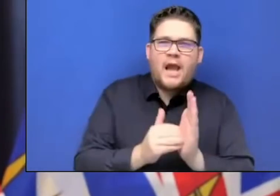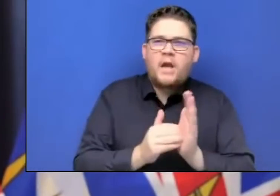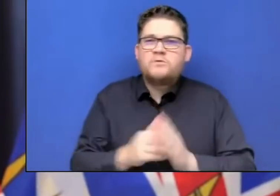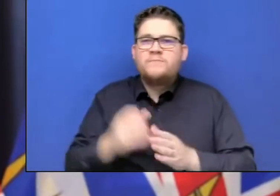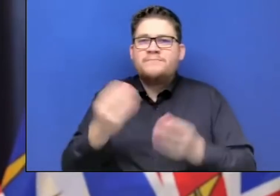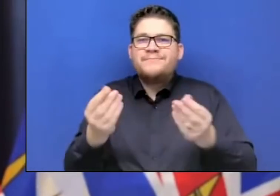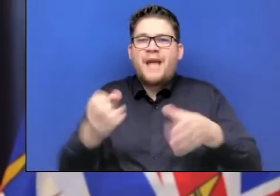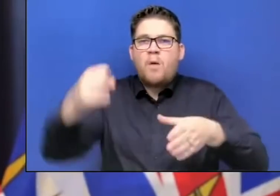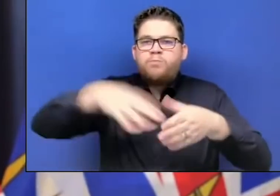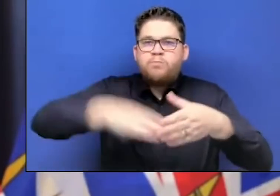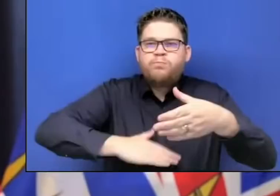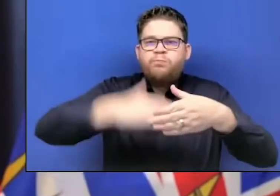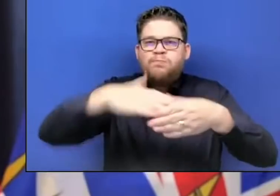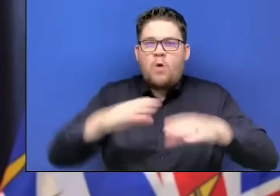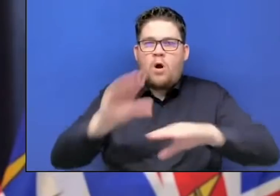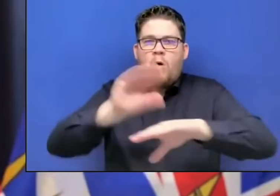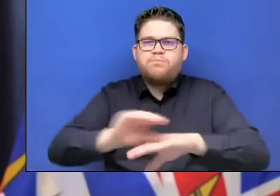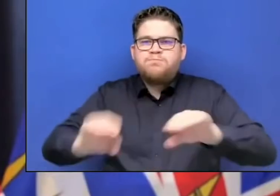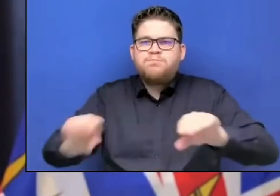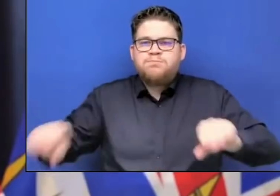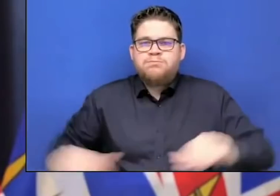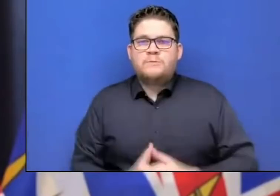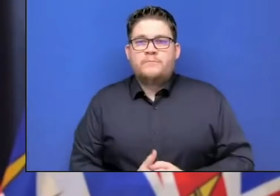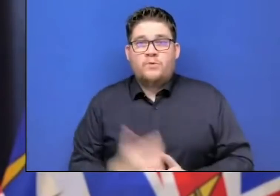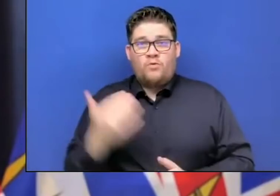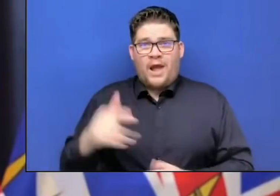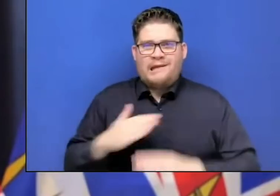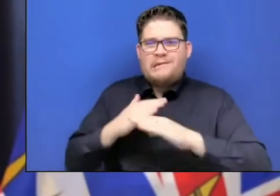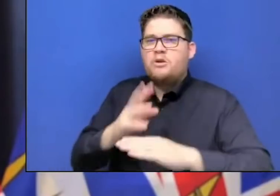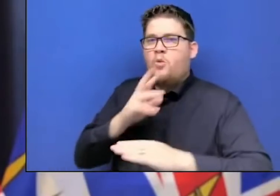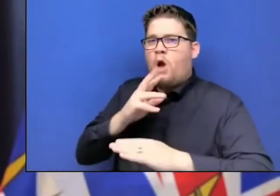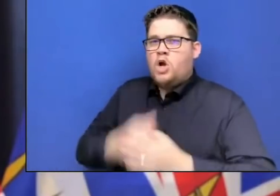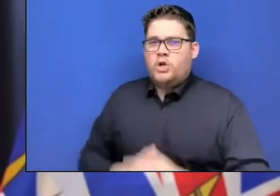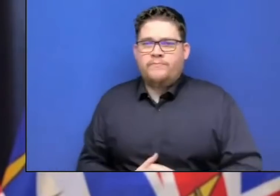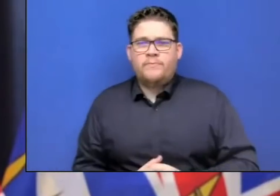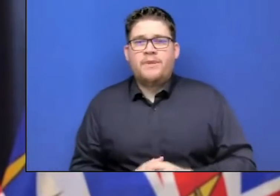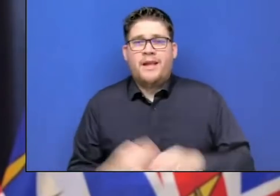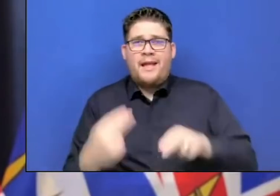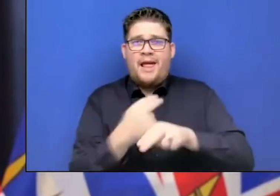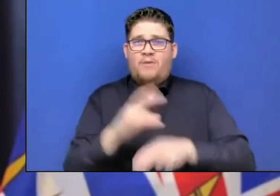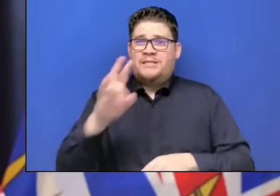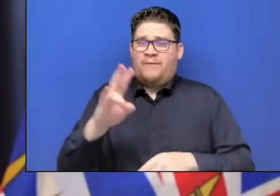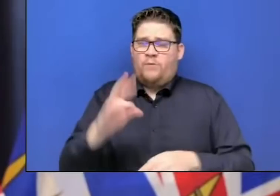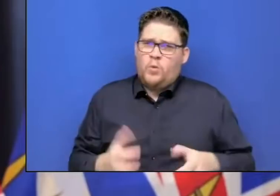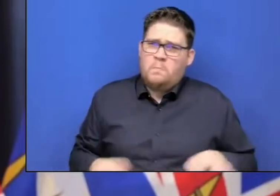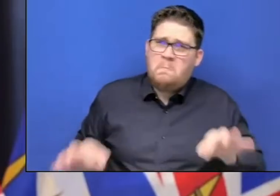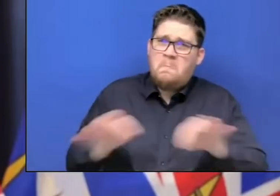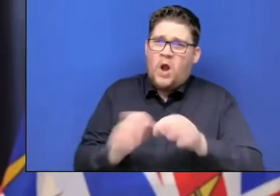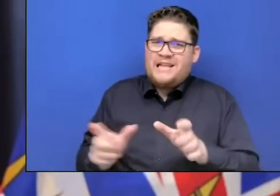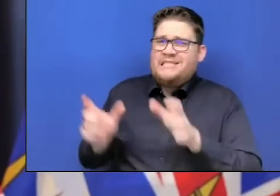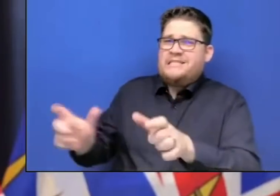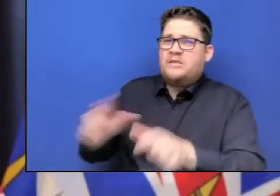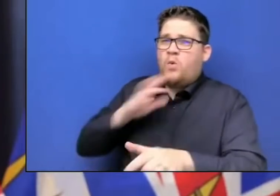was critical to accomplishing this, and it speaks to the importance of keeping these roads for essential movement only. There was some unnecessary